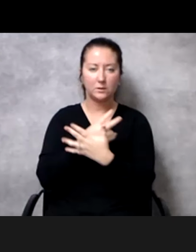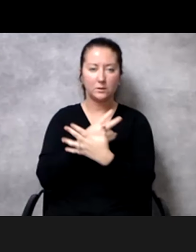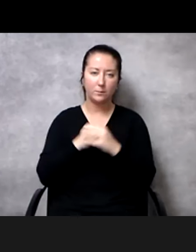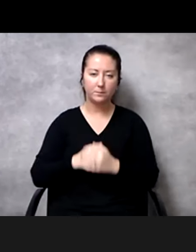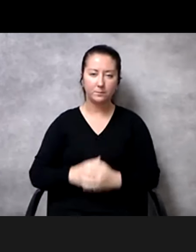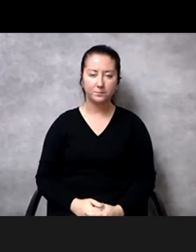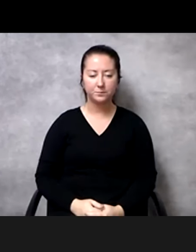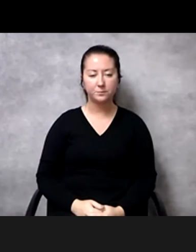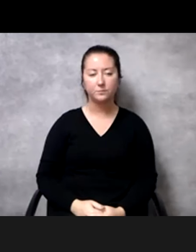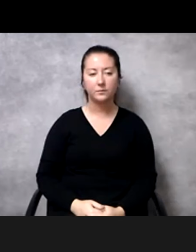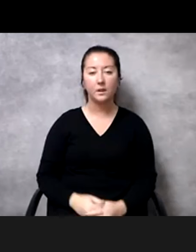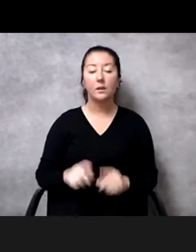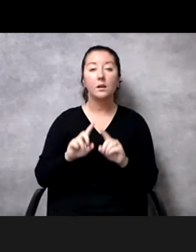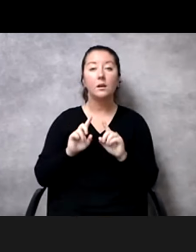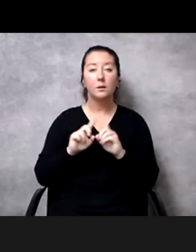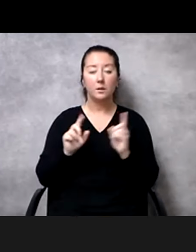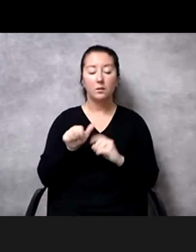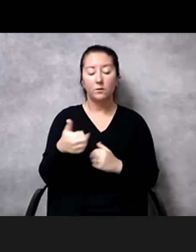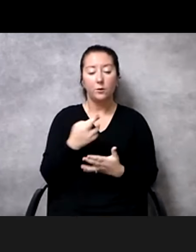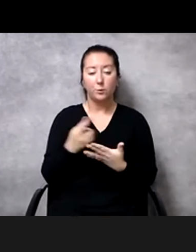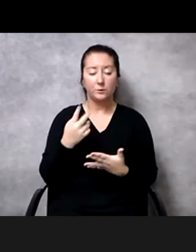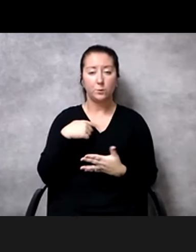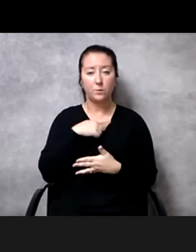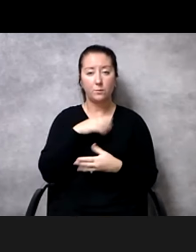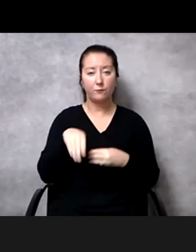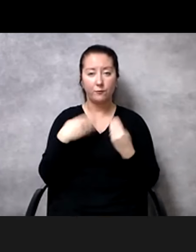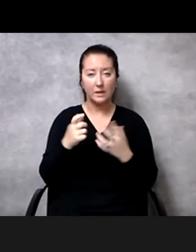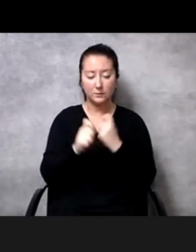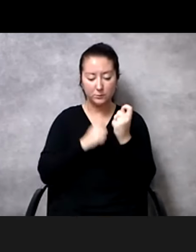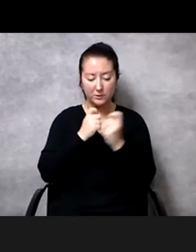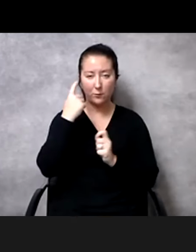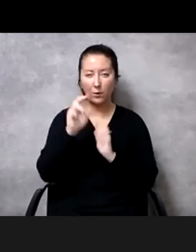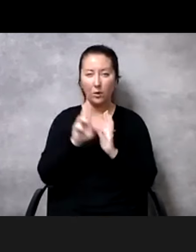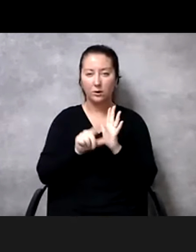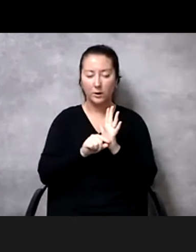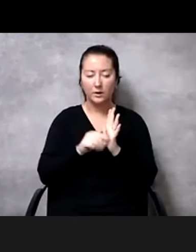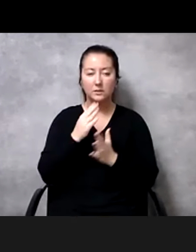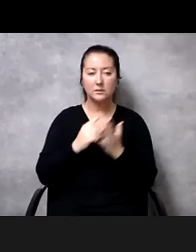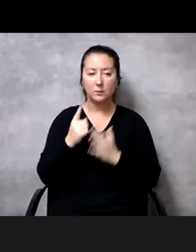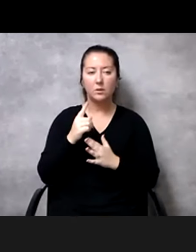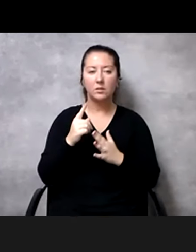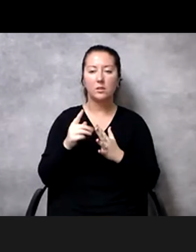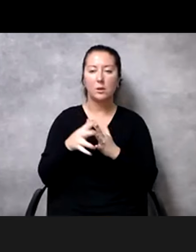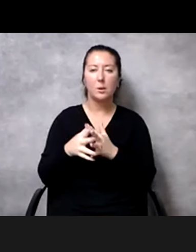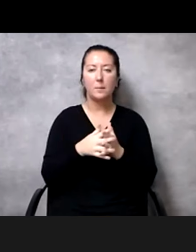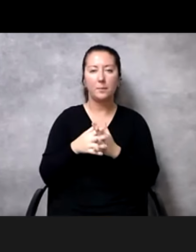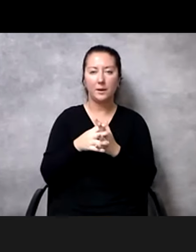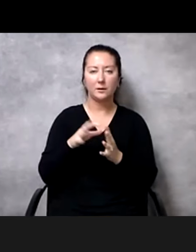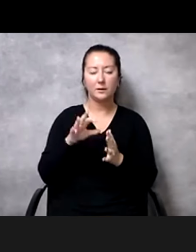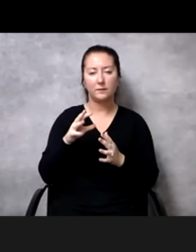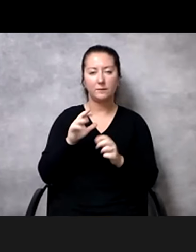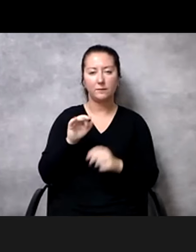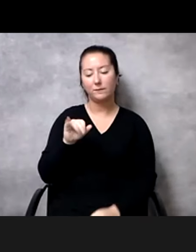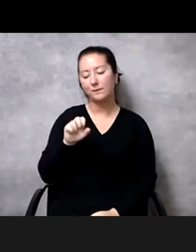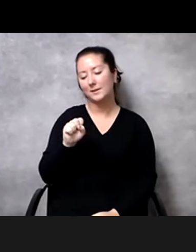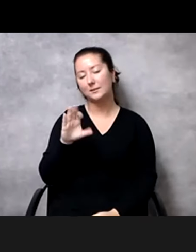level. But those other resources that we pointed to that are specific for undergrads, the one the American Physical Society put together, that's been very